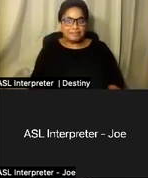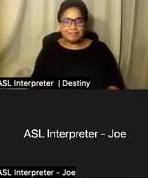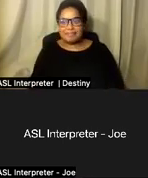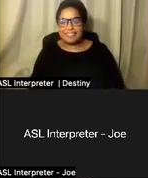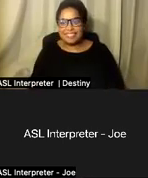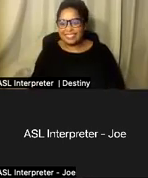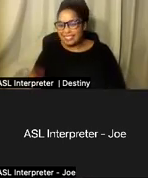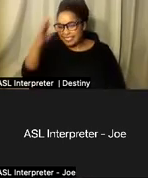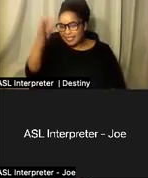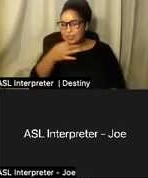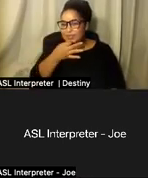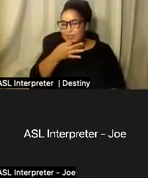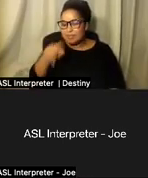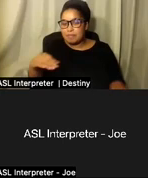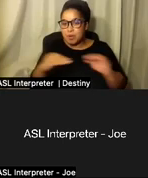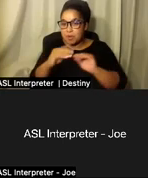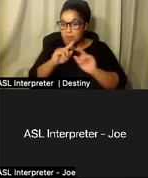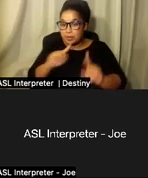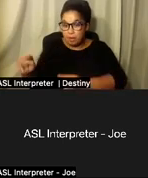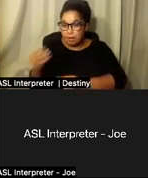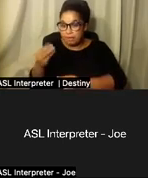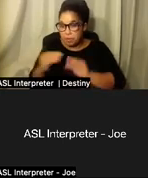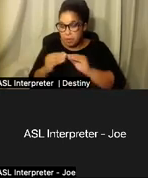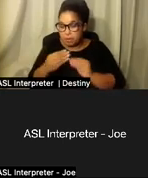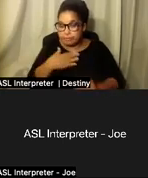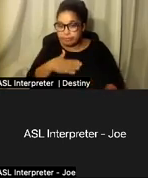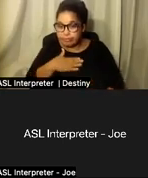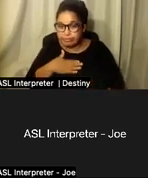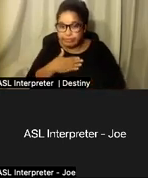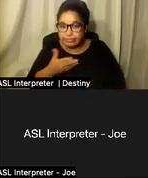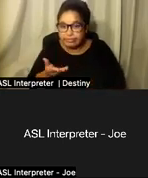Almost there. I need a few more people to respond.